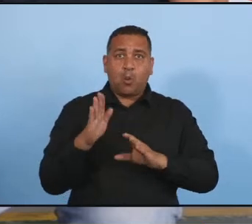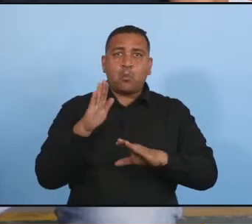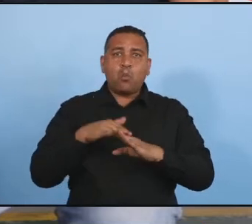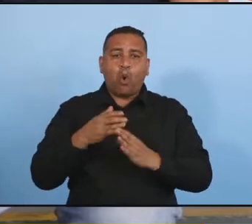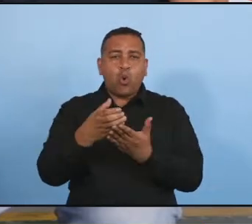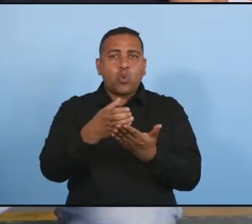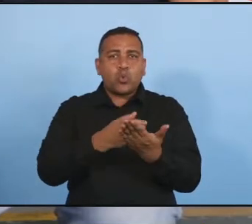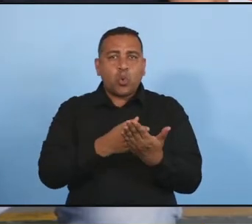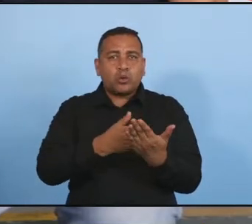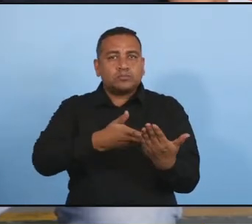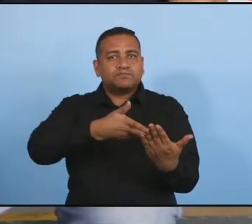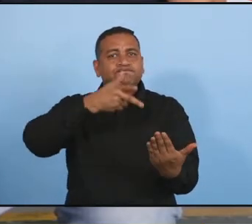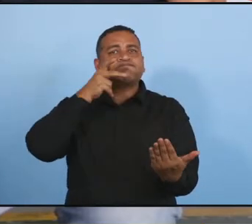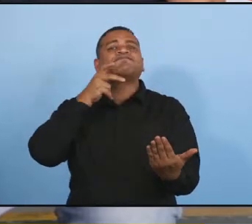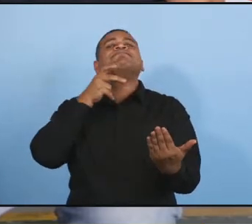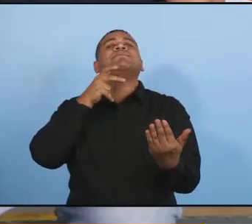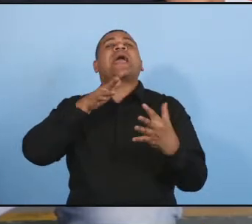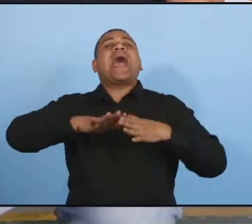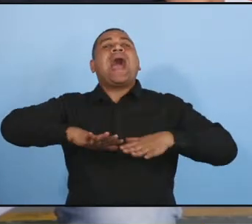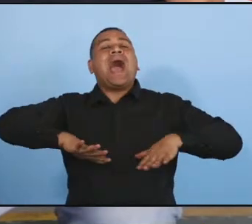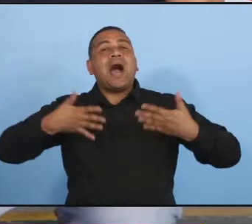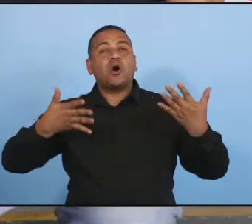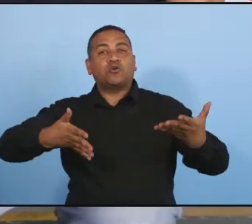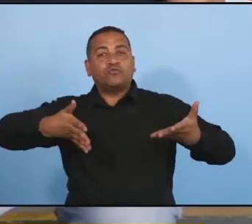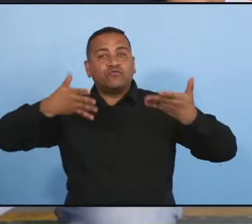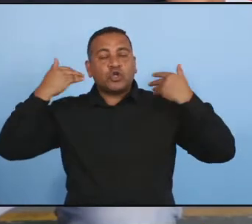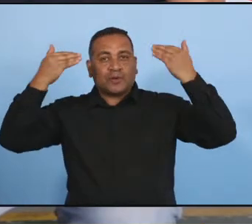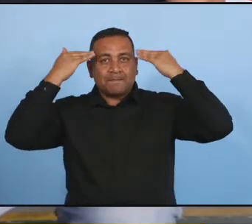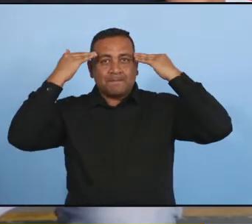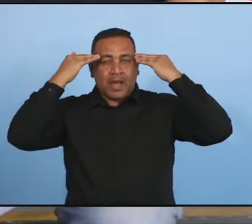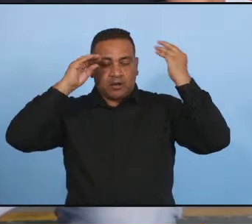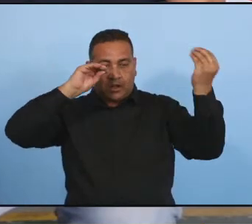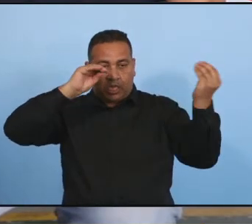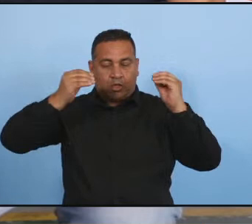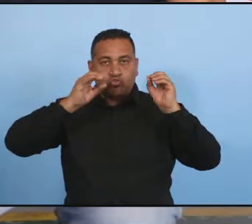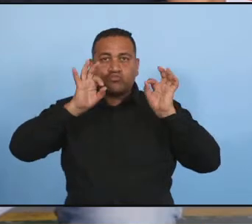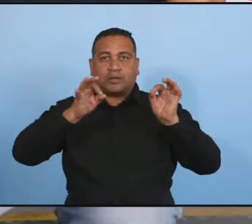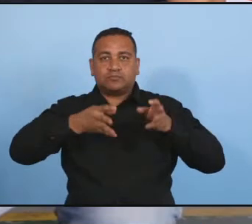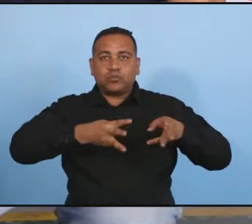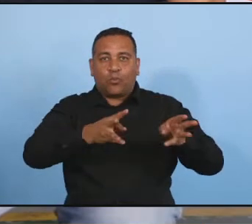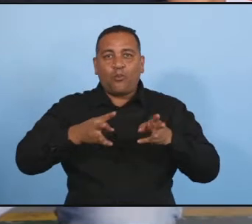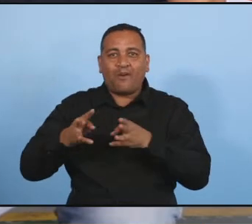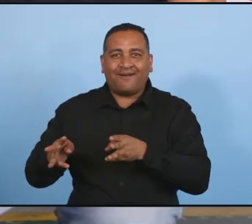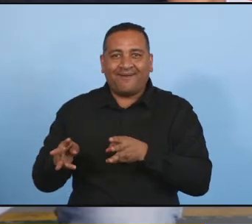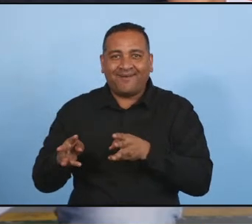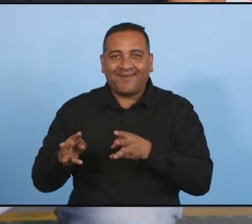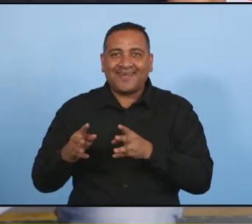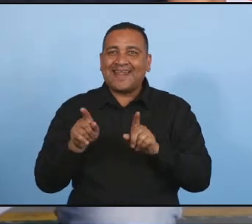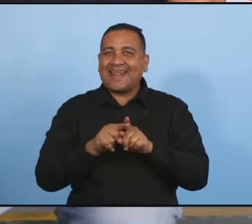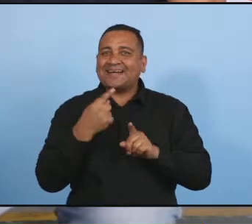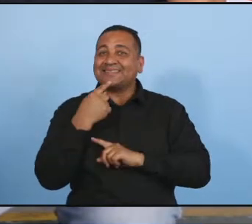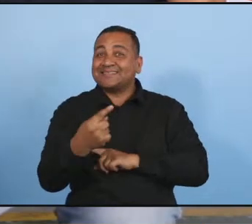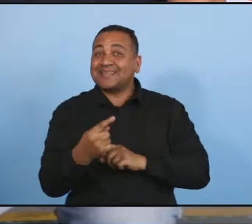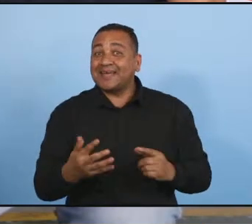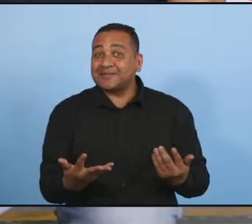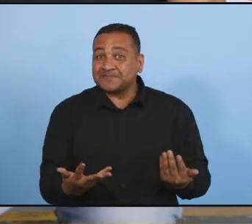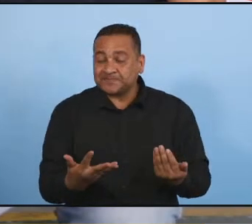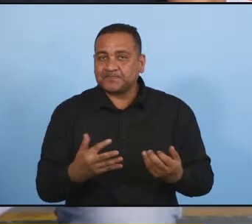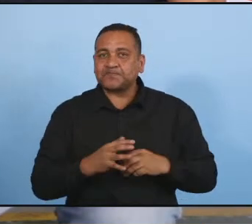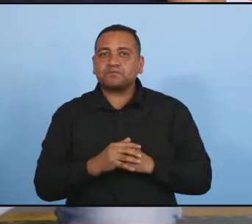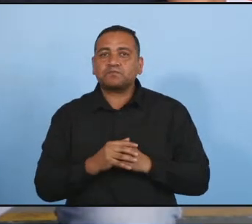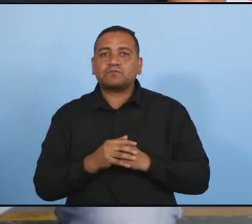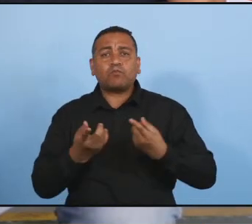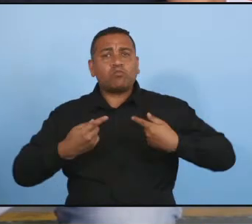and just to refresh. Okay. So those could be. But just to latch on to what you're saying about world class, we are very